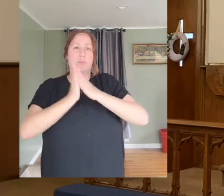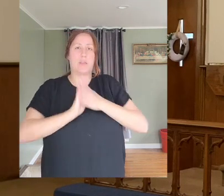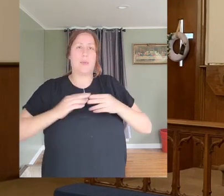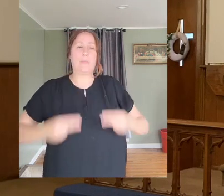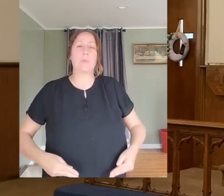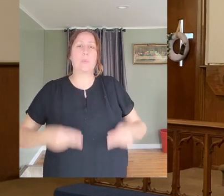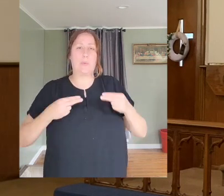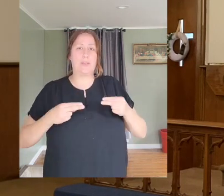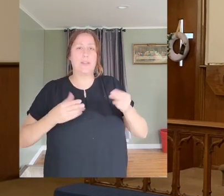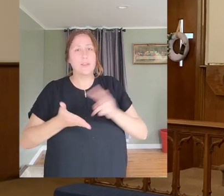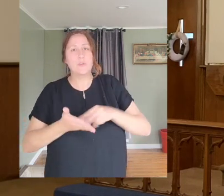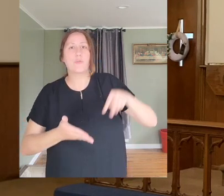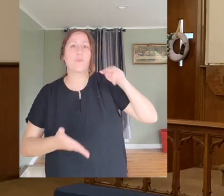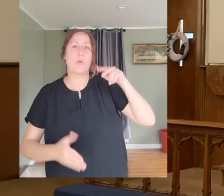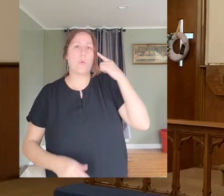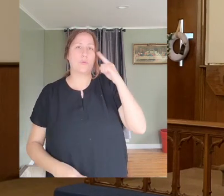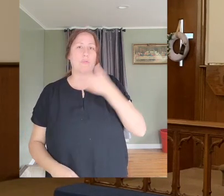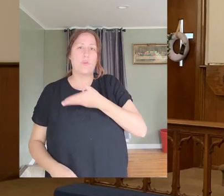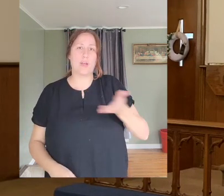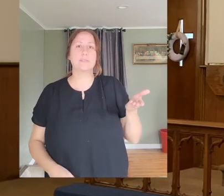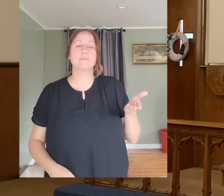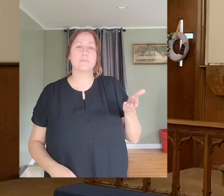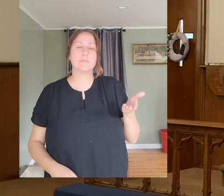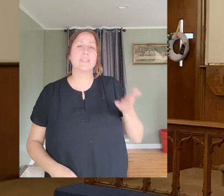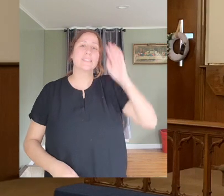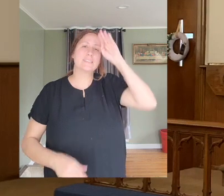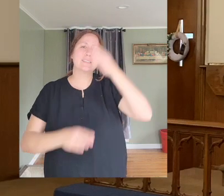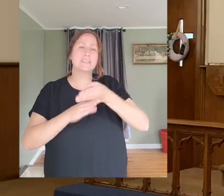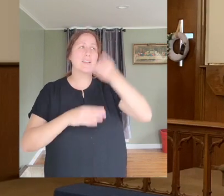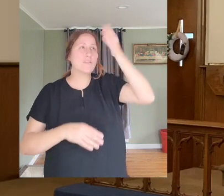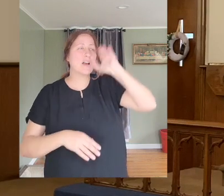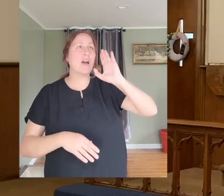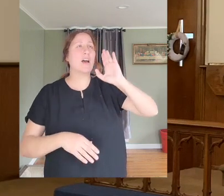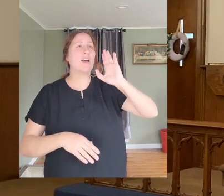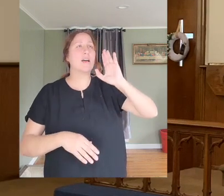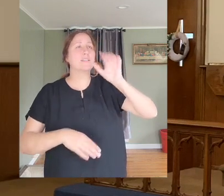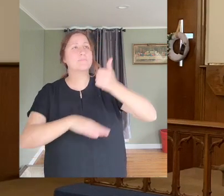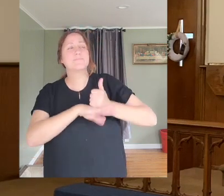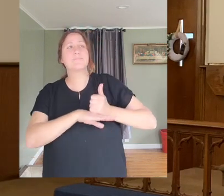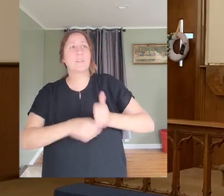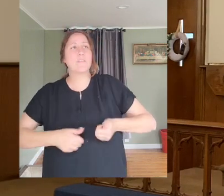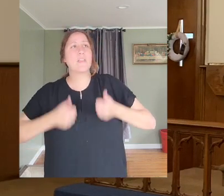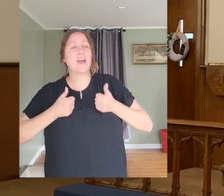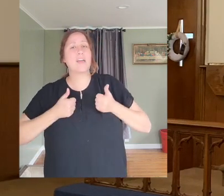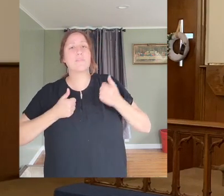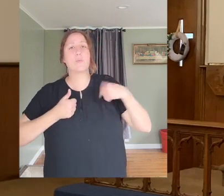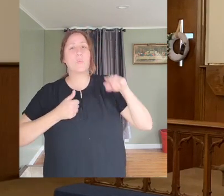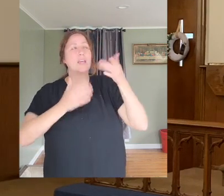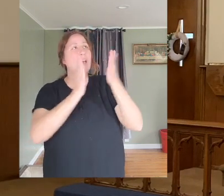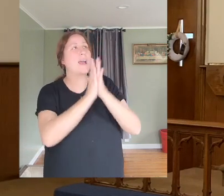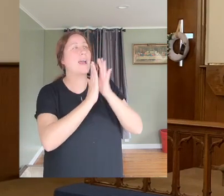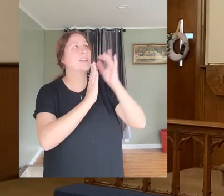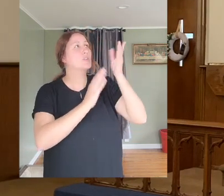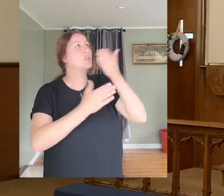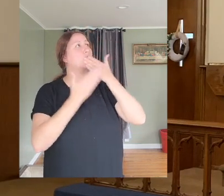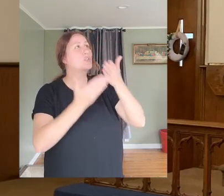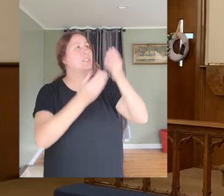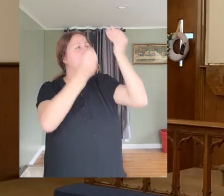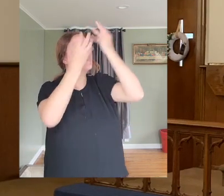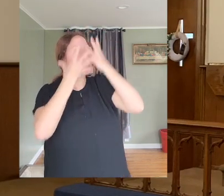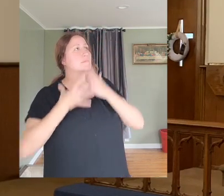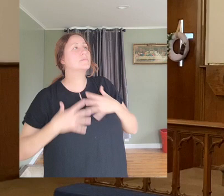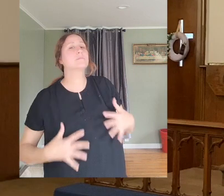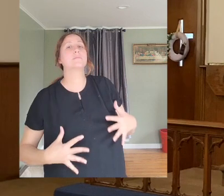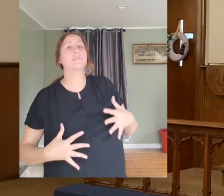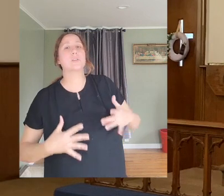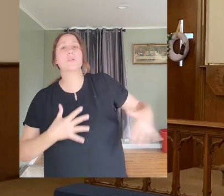and you rose for us. Son of God, source of life, we invoke your goodness upon us and upon